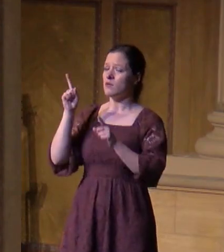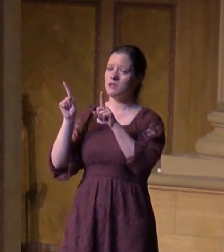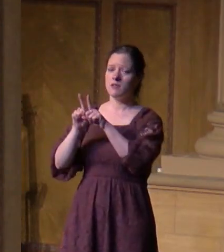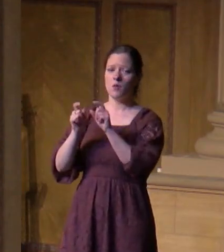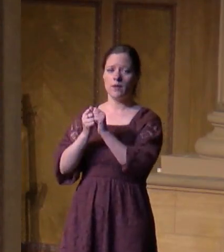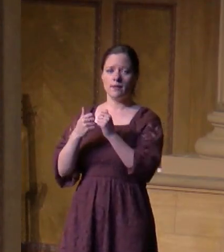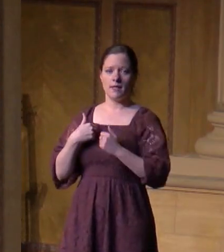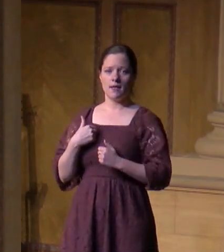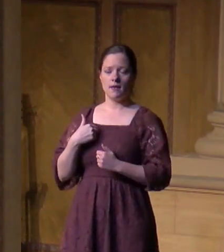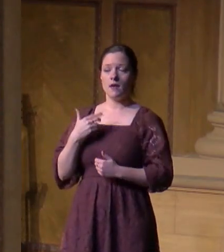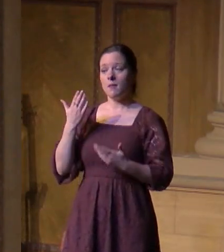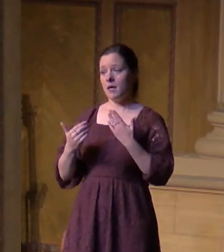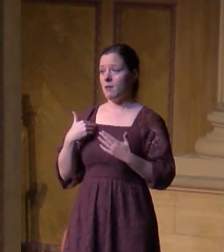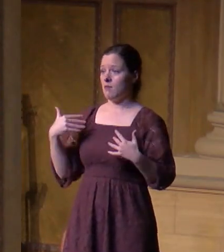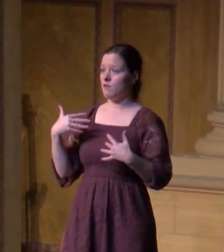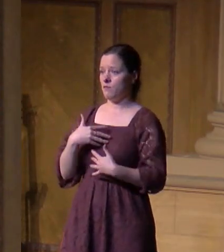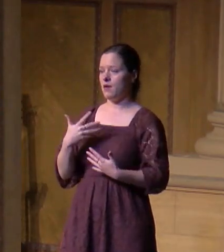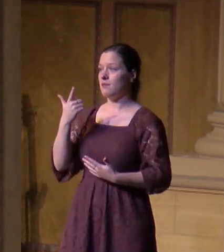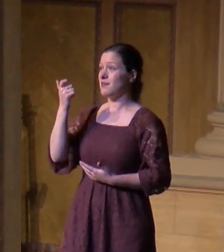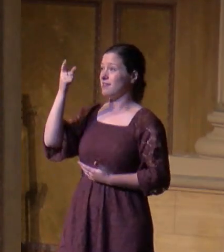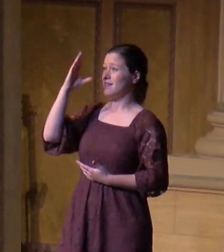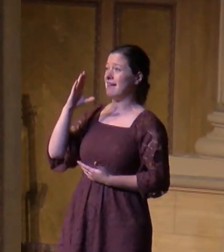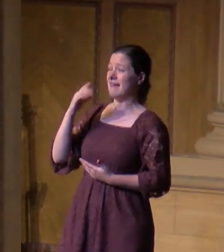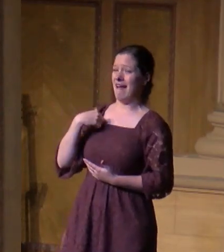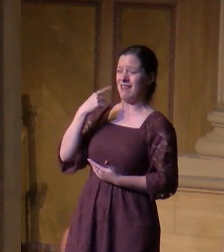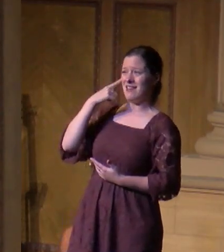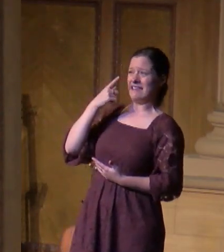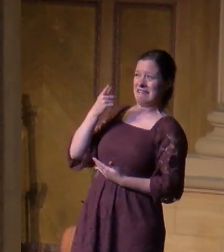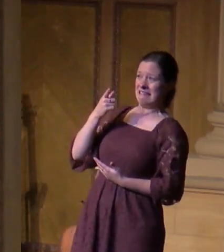I'm afraid because I believe the lie that God isn't truly good